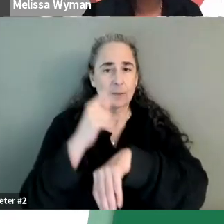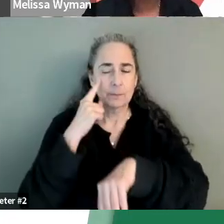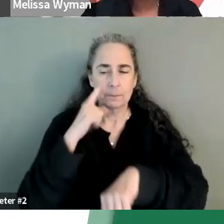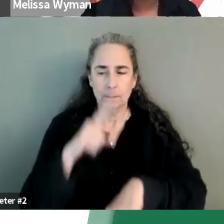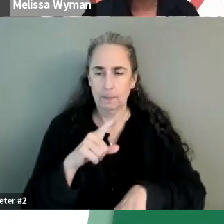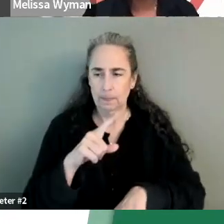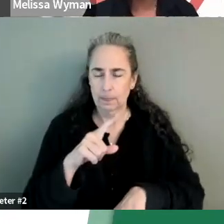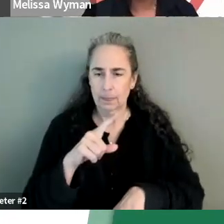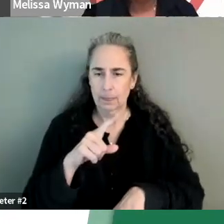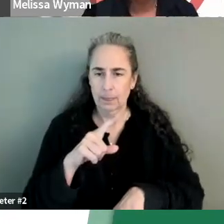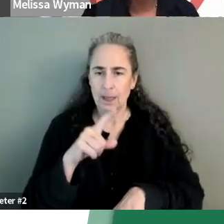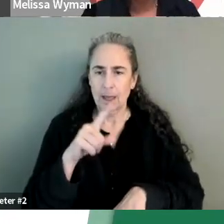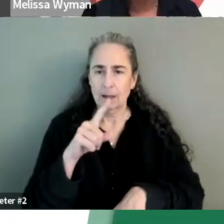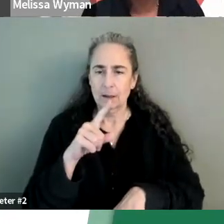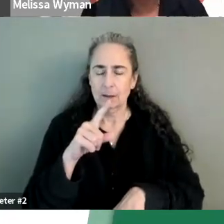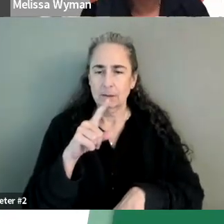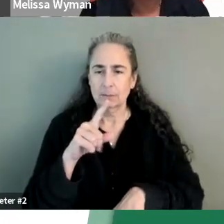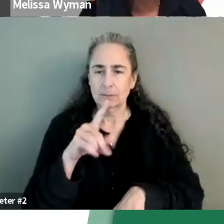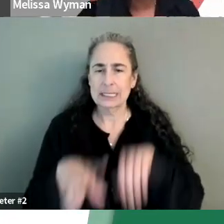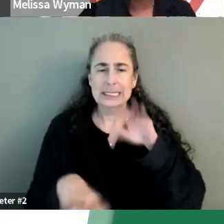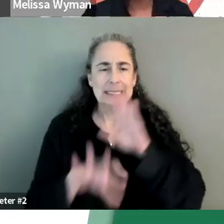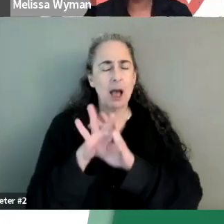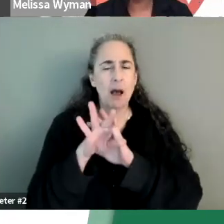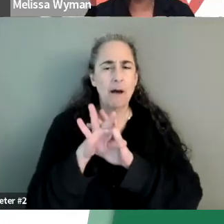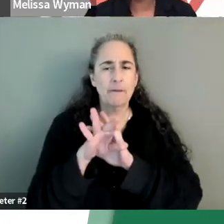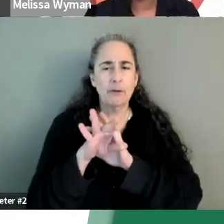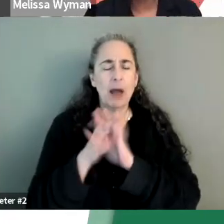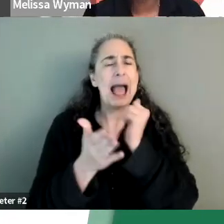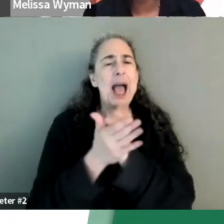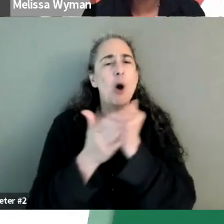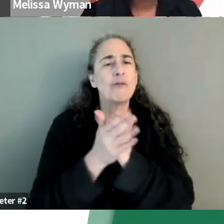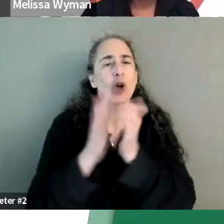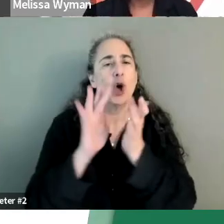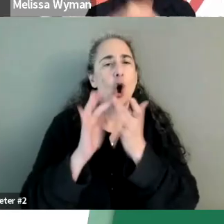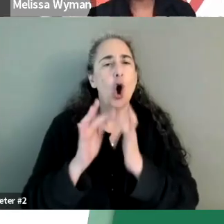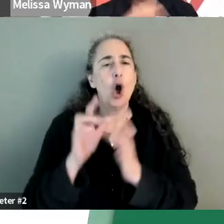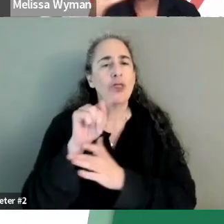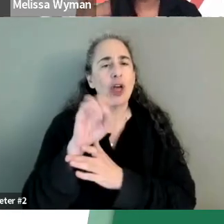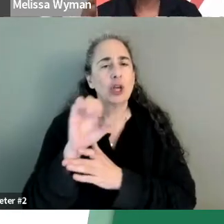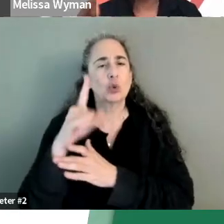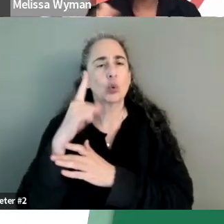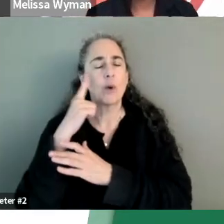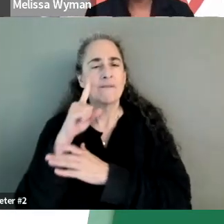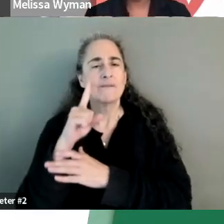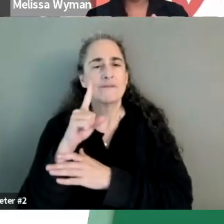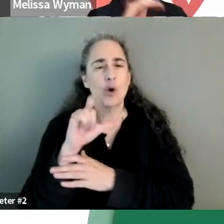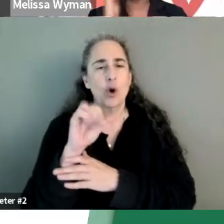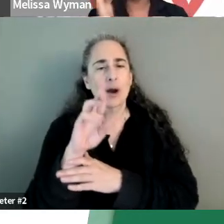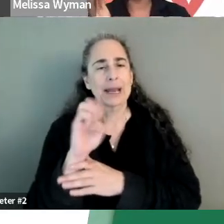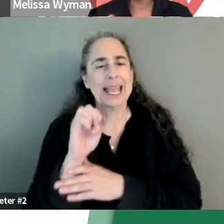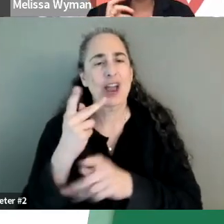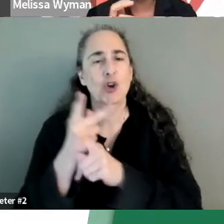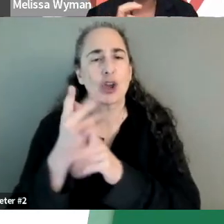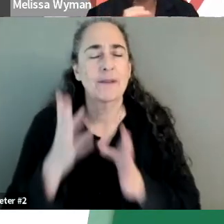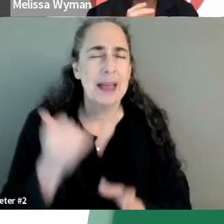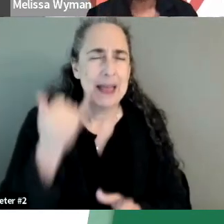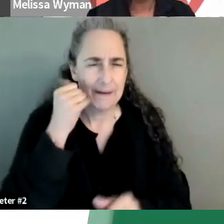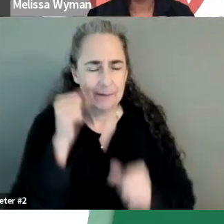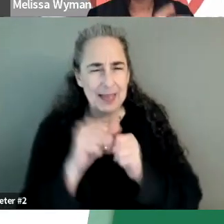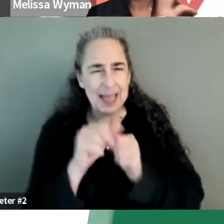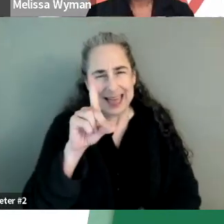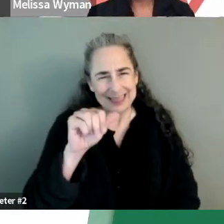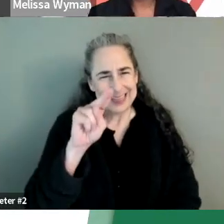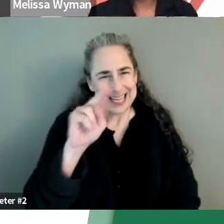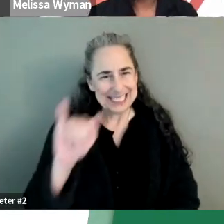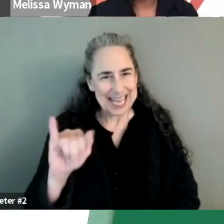program, Discover the Danny Plan, a helpful online tool for caregivers. If anybody remembers, we had the Danny